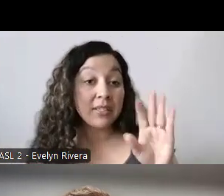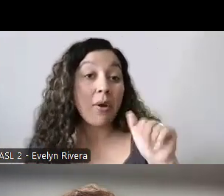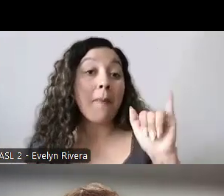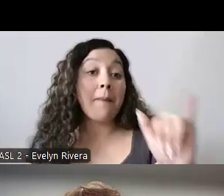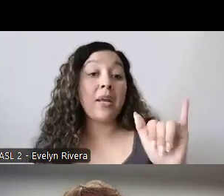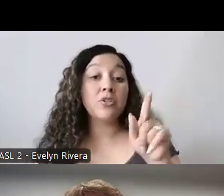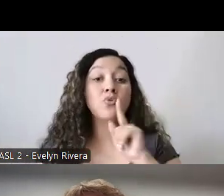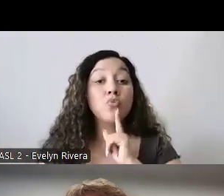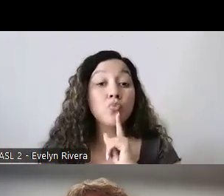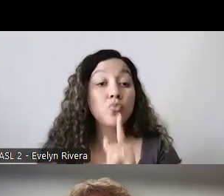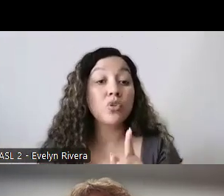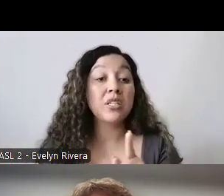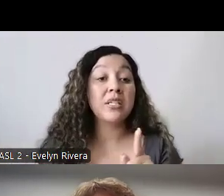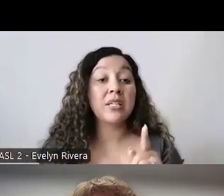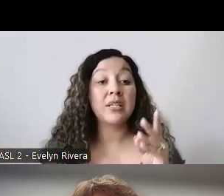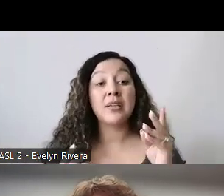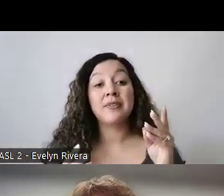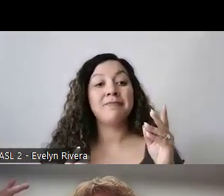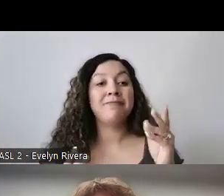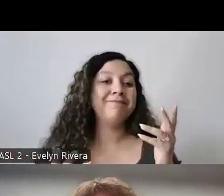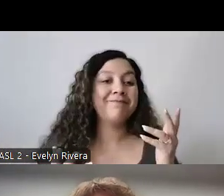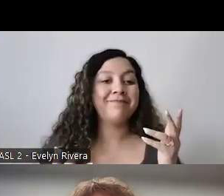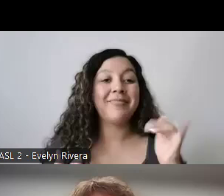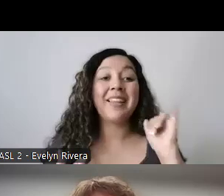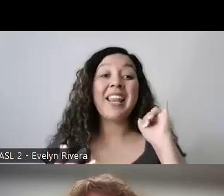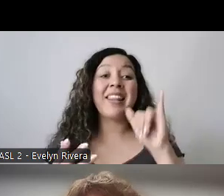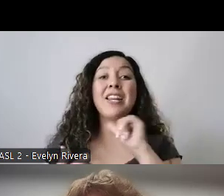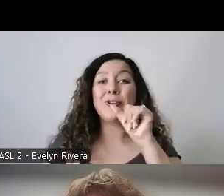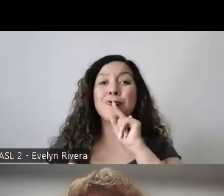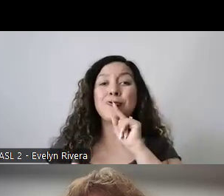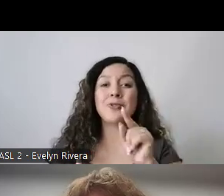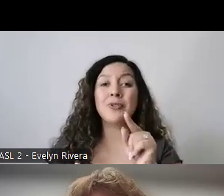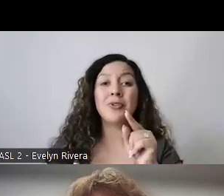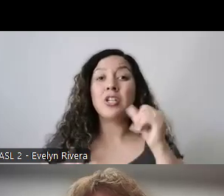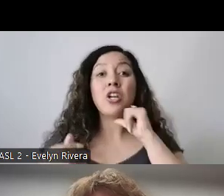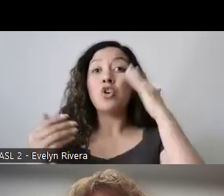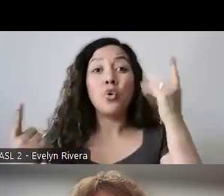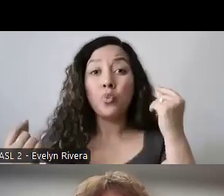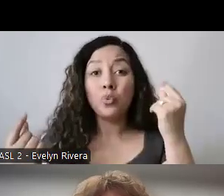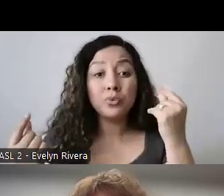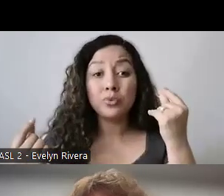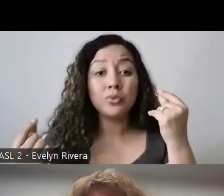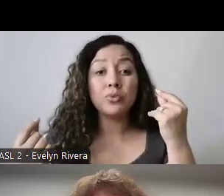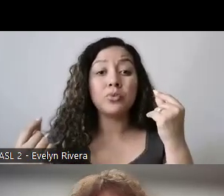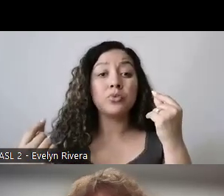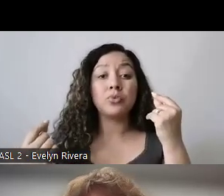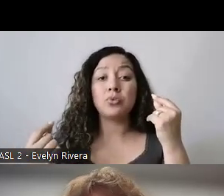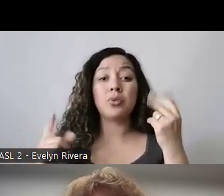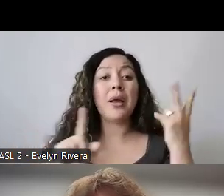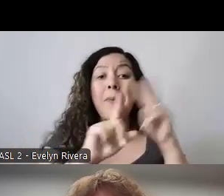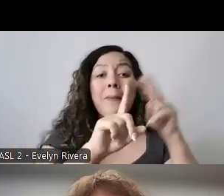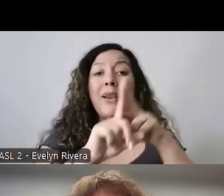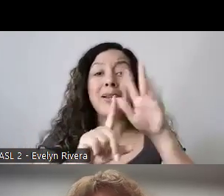affluent, then this uncertainty is not knowing what to do applies across